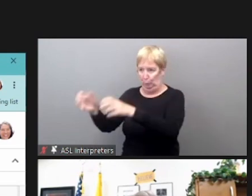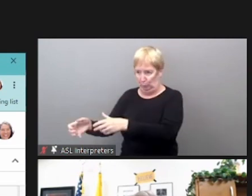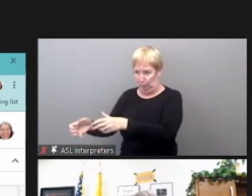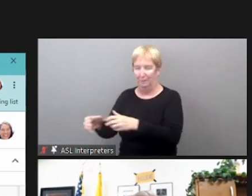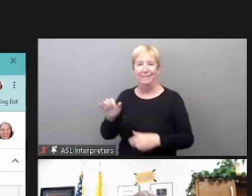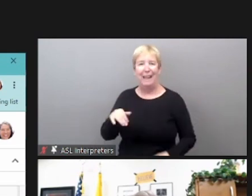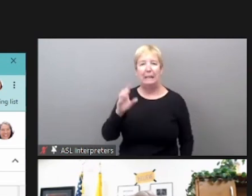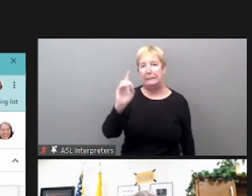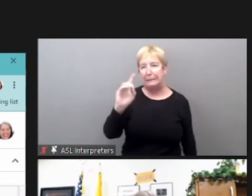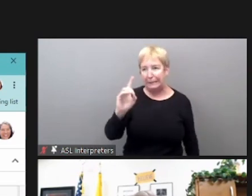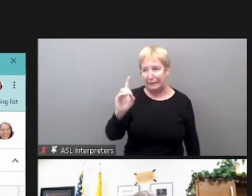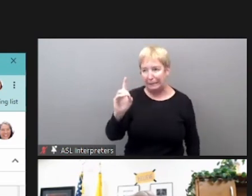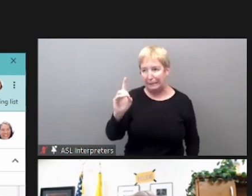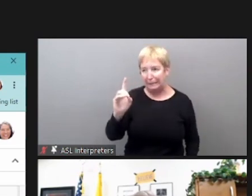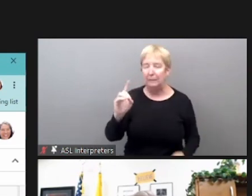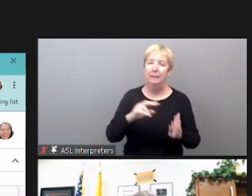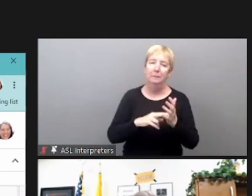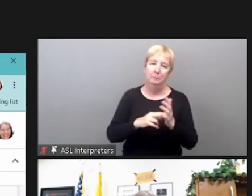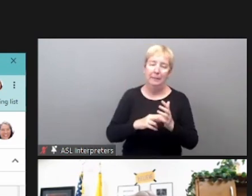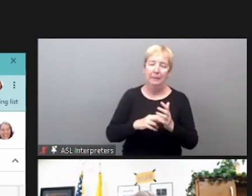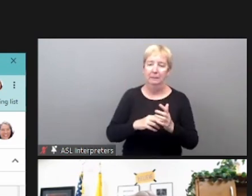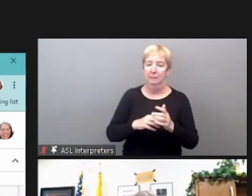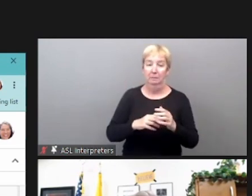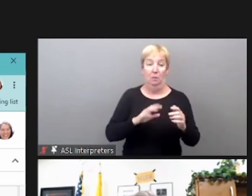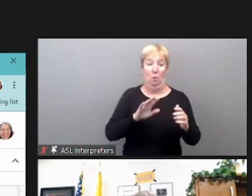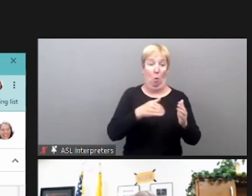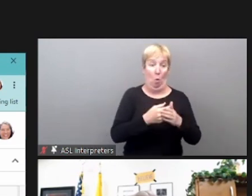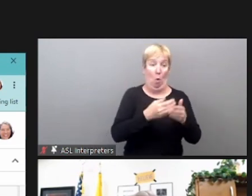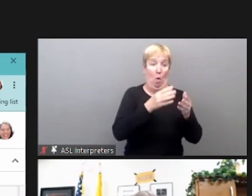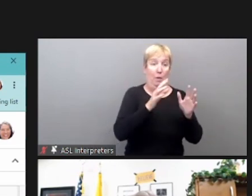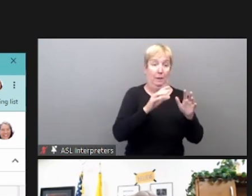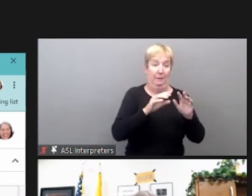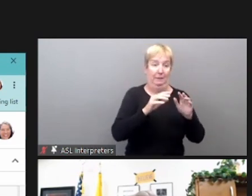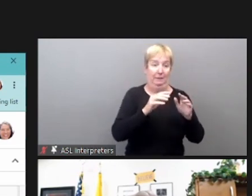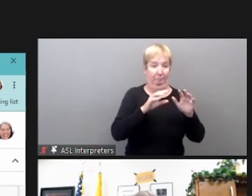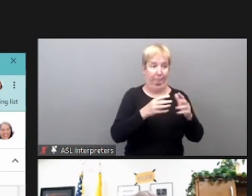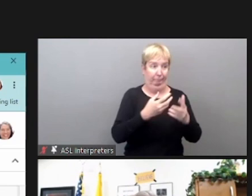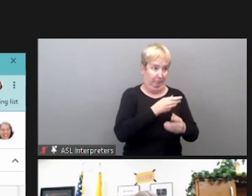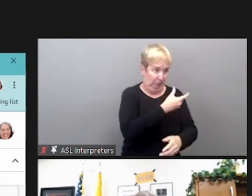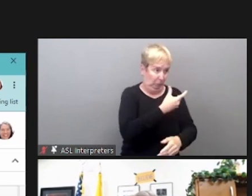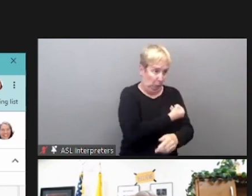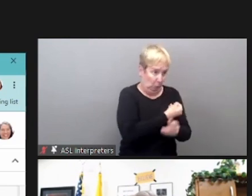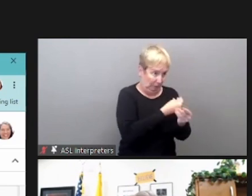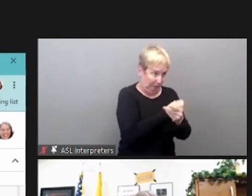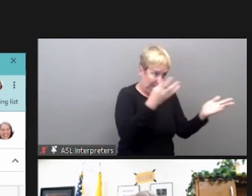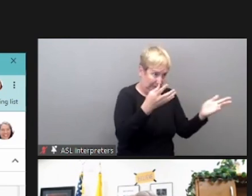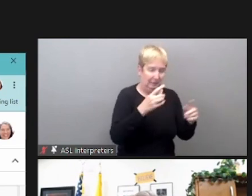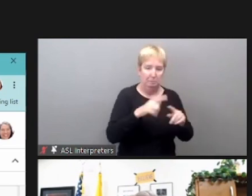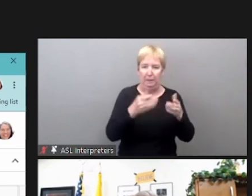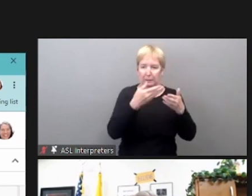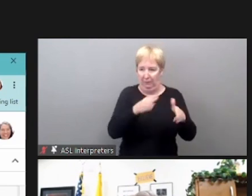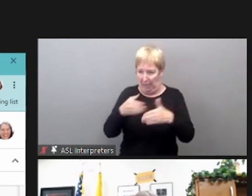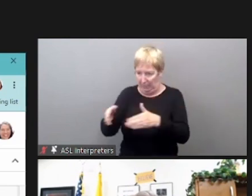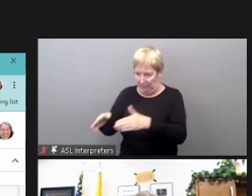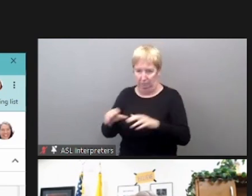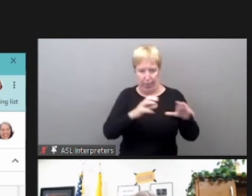is the total administered doses here, divided by the total doses. So here you